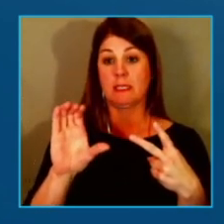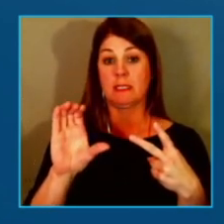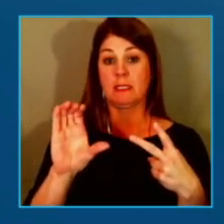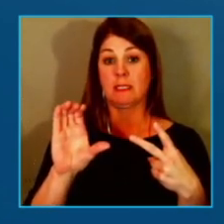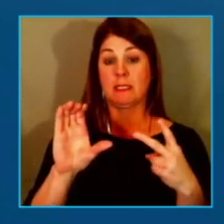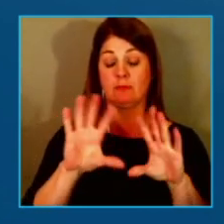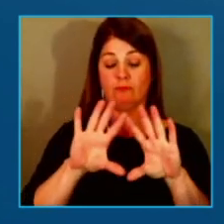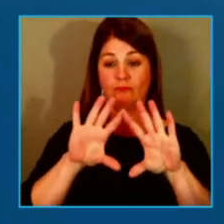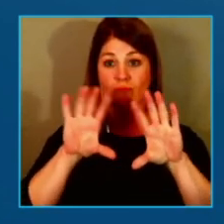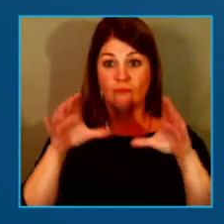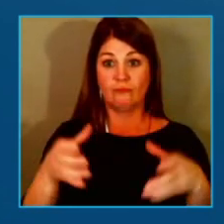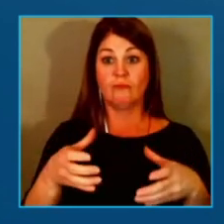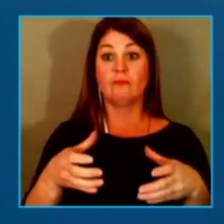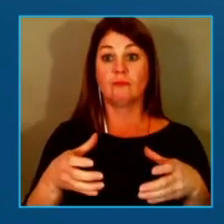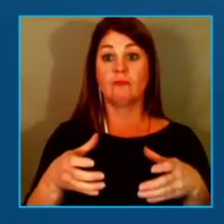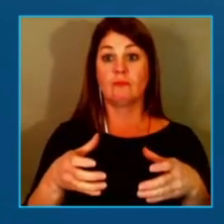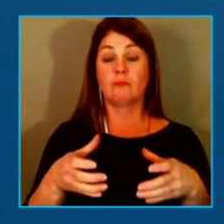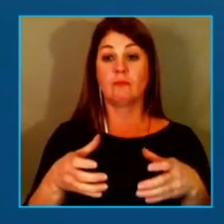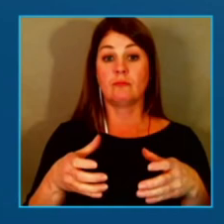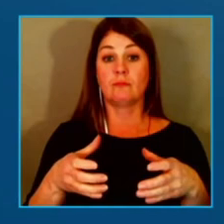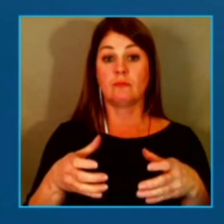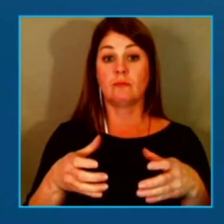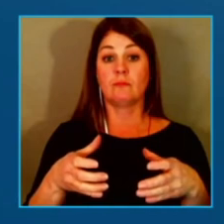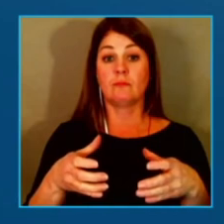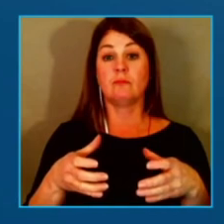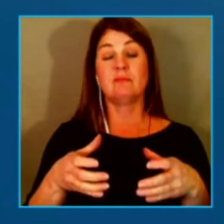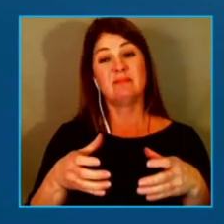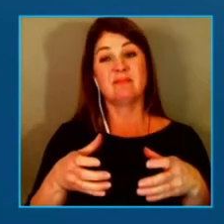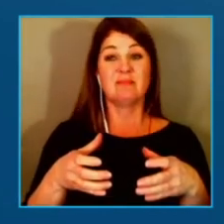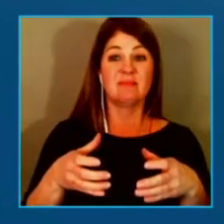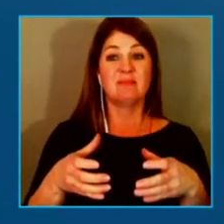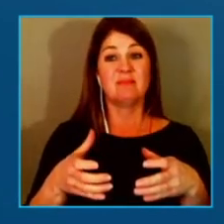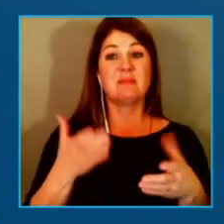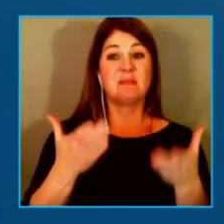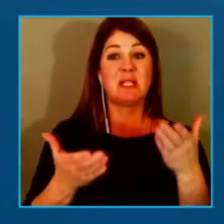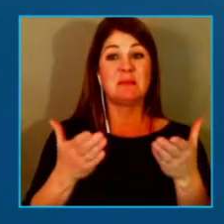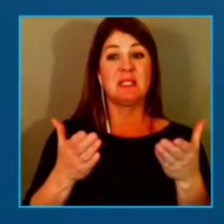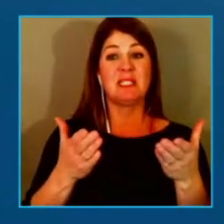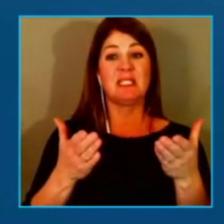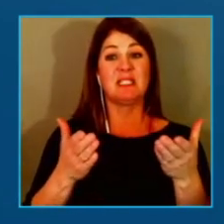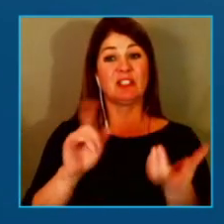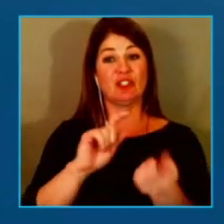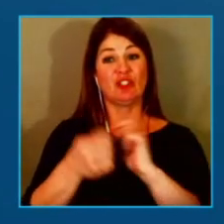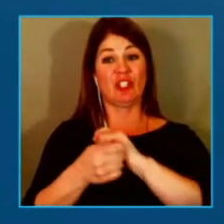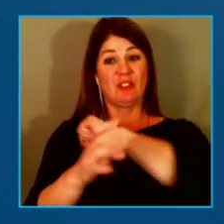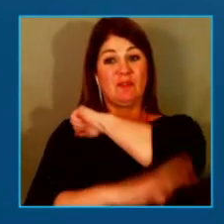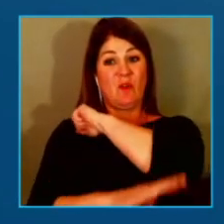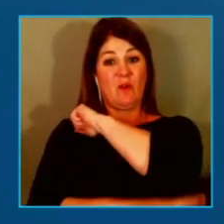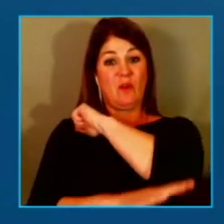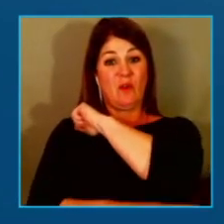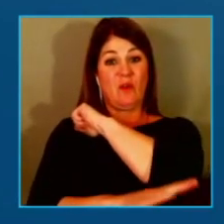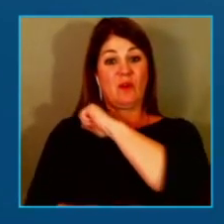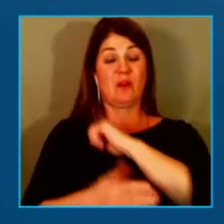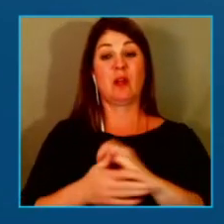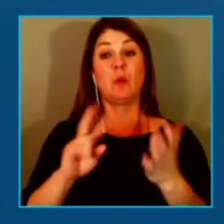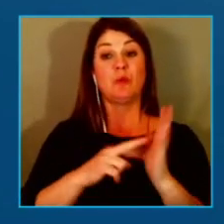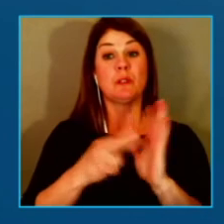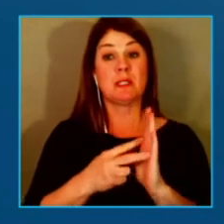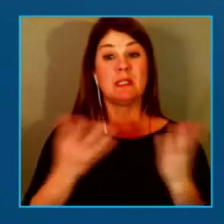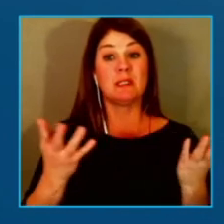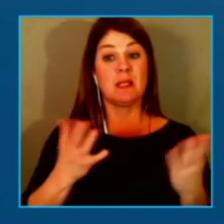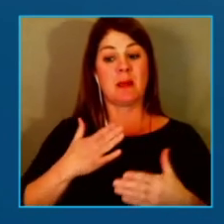configuration will likely change this fall, and this may likely be my last opportunity to speak with you